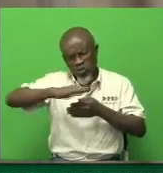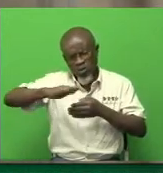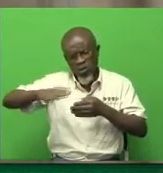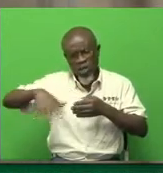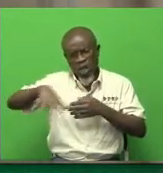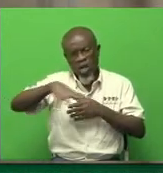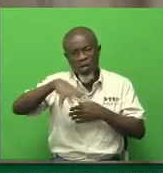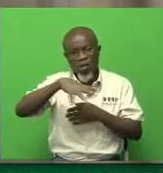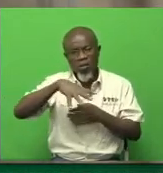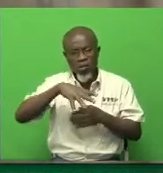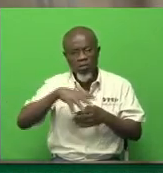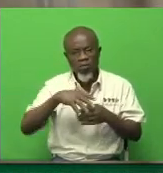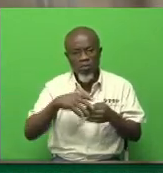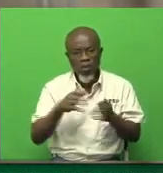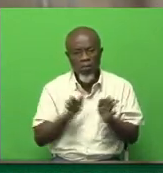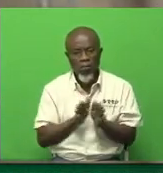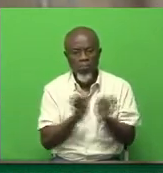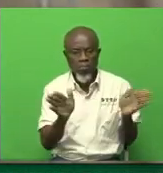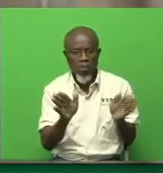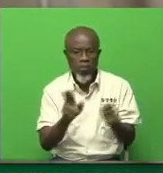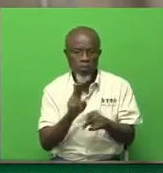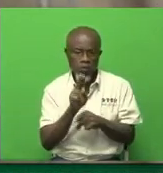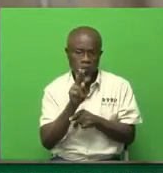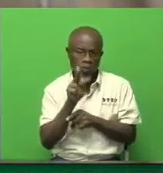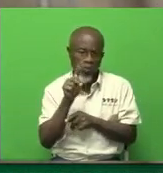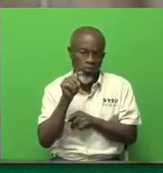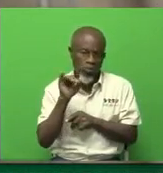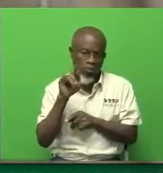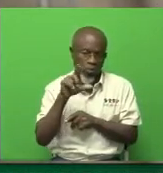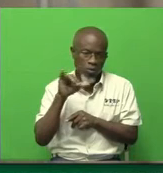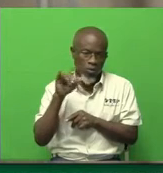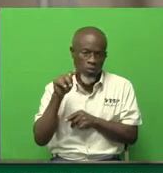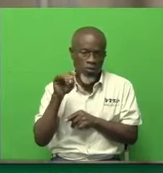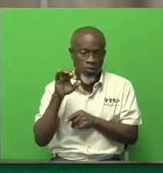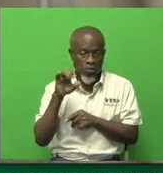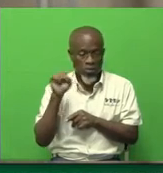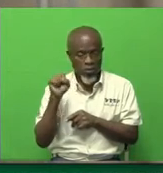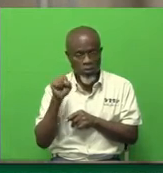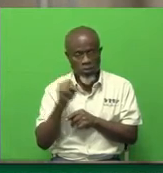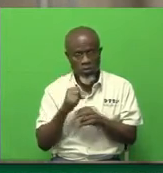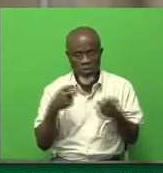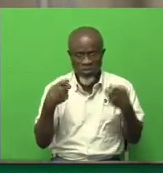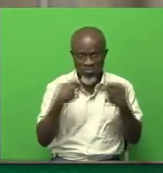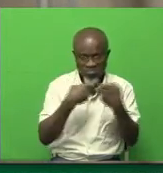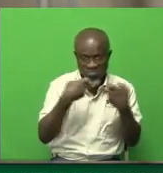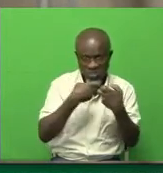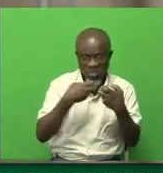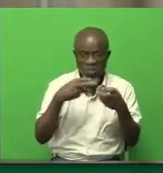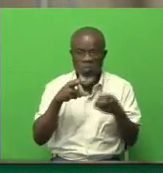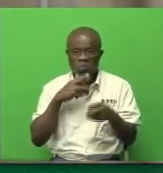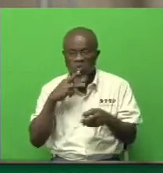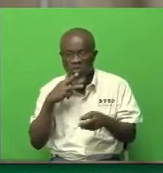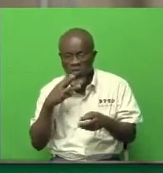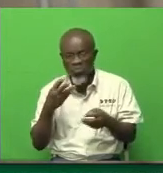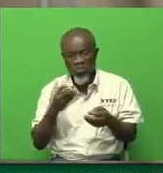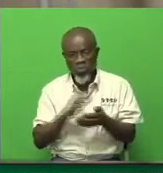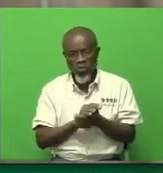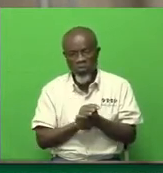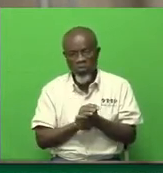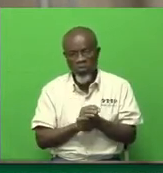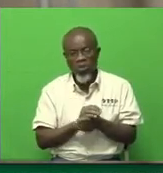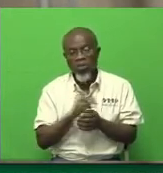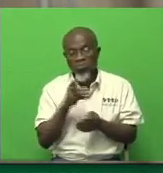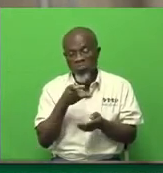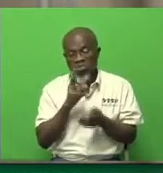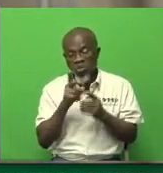Deputy speaker Mr Deputy speaker the members spoke about the Investments that were made particularly in Wasa